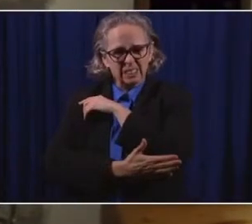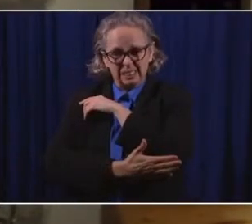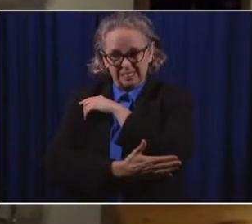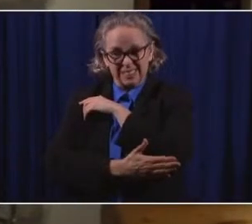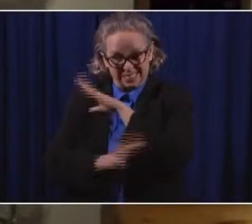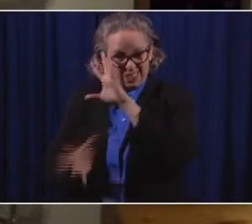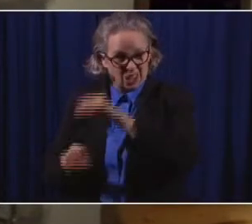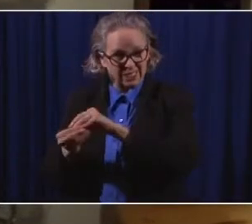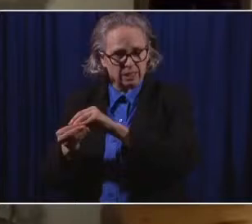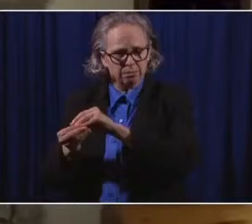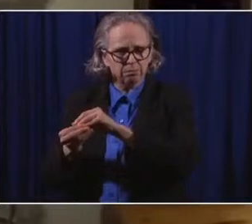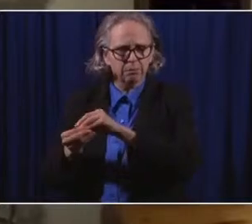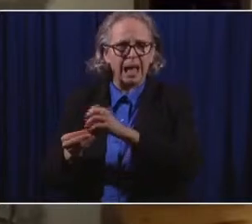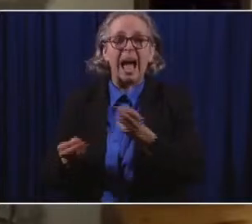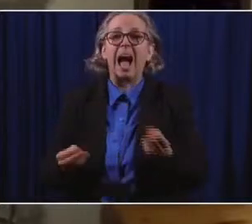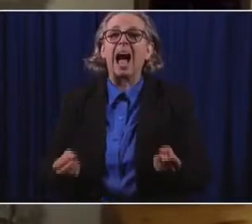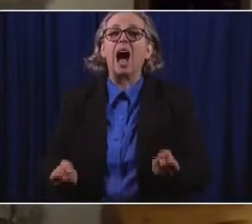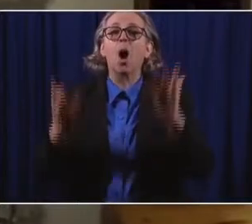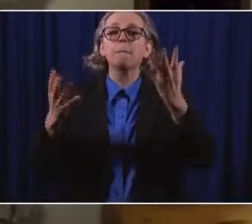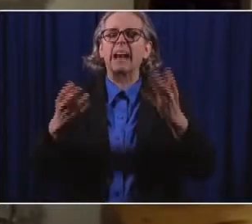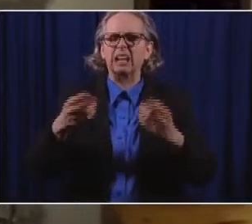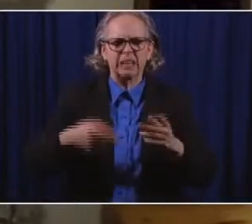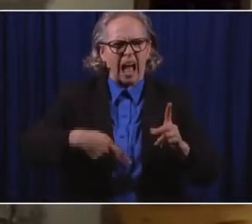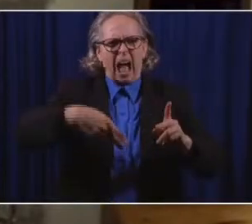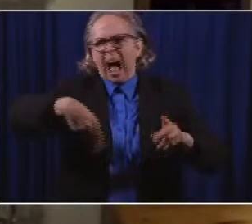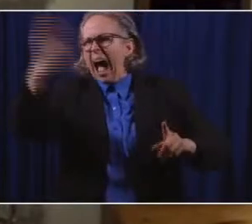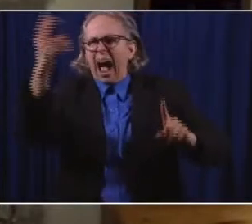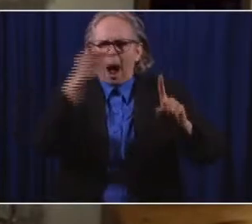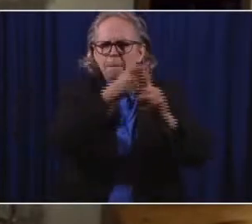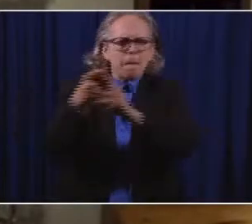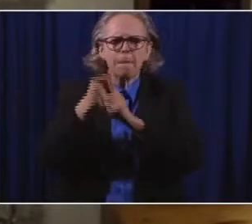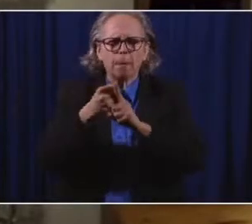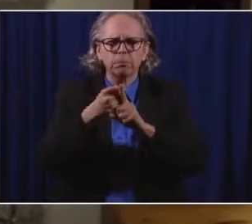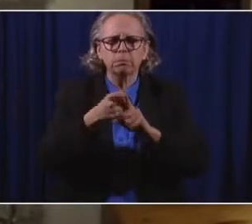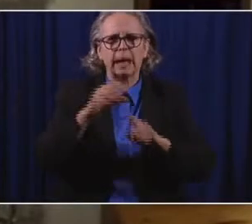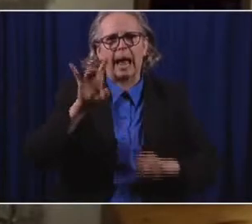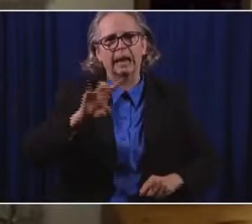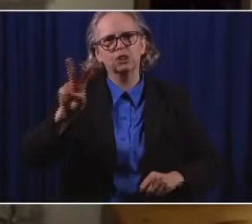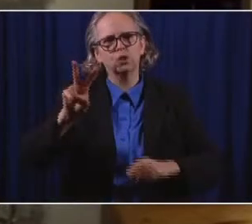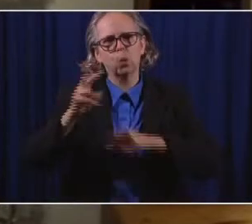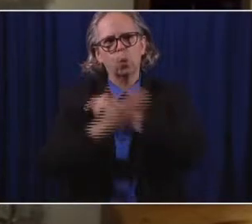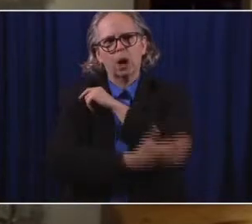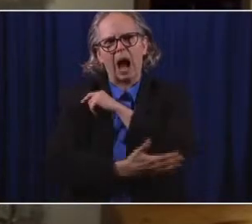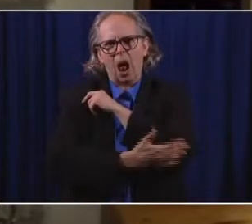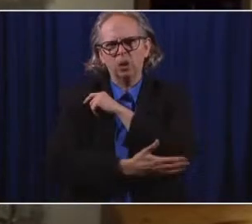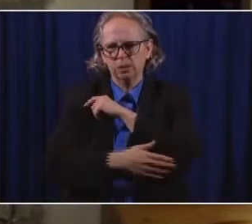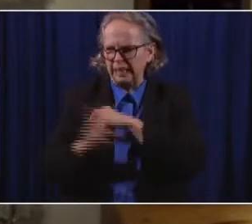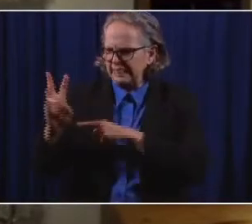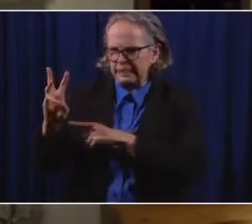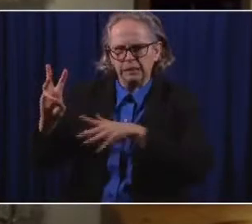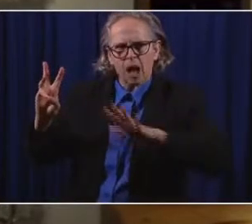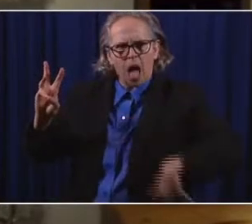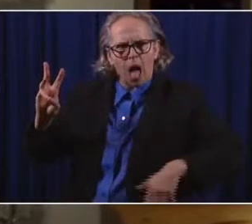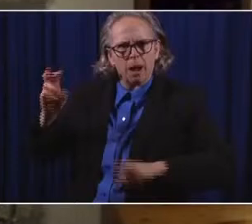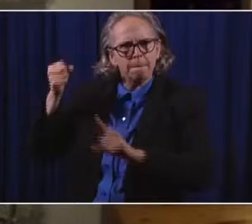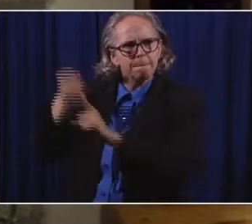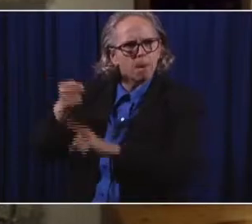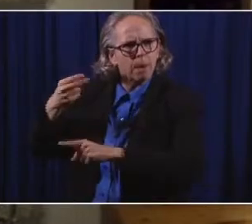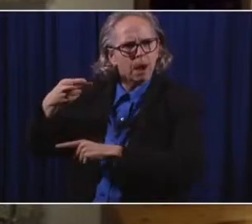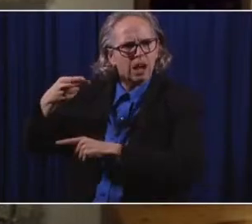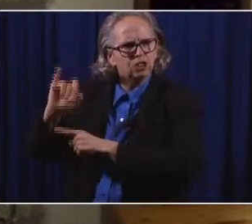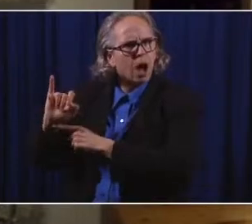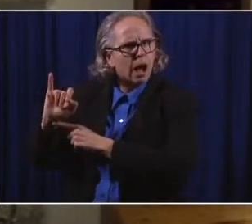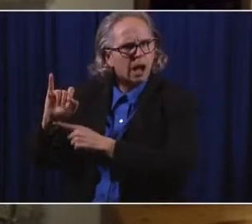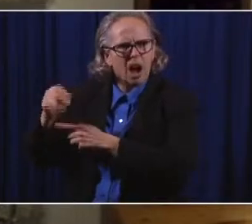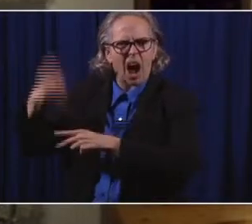high incident spread counties. Only 6 that are not. Every Ohioan needs to